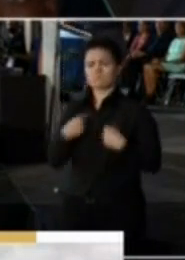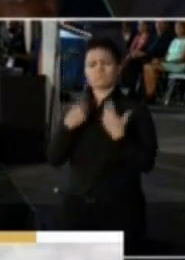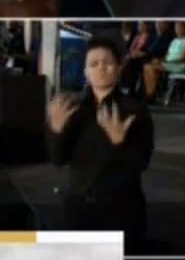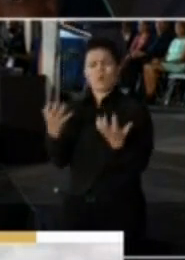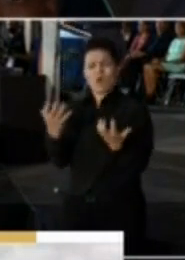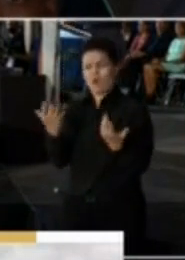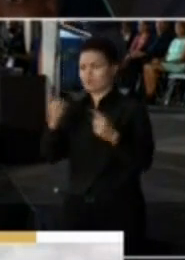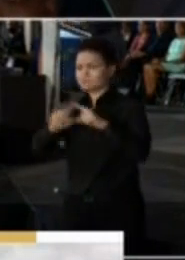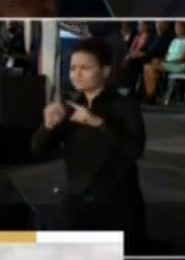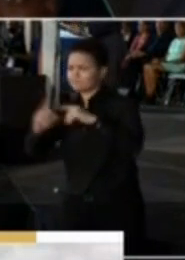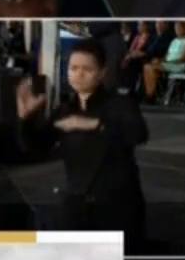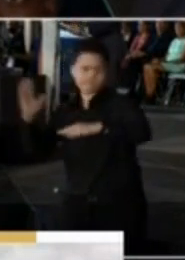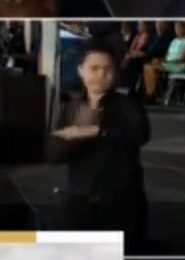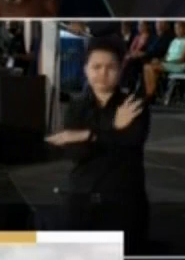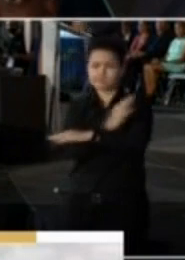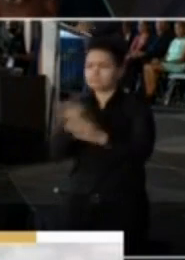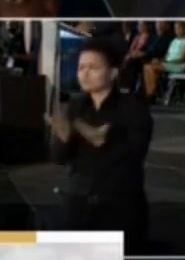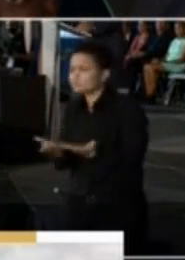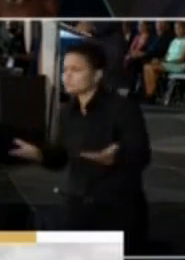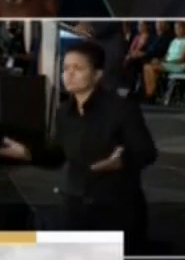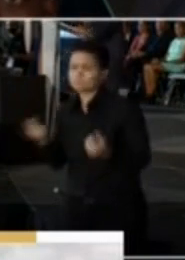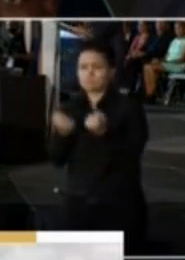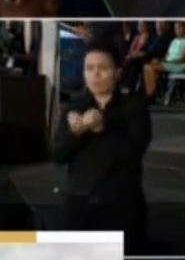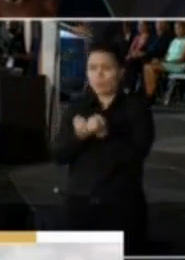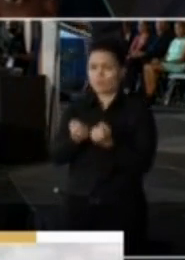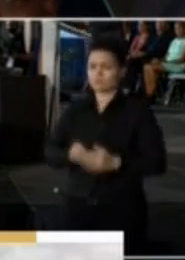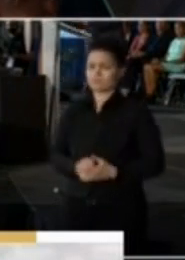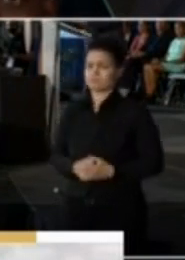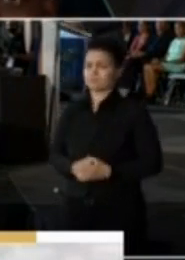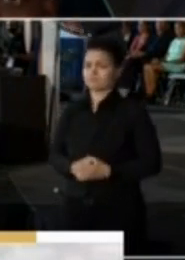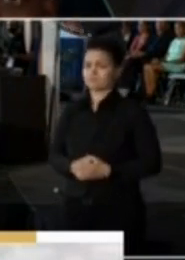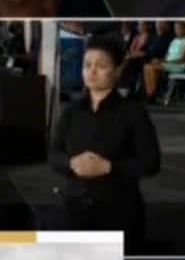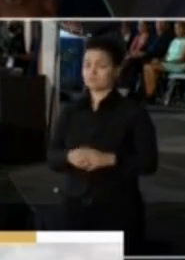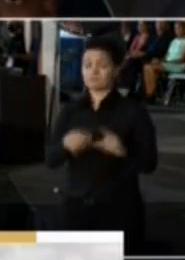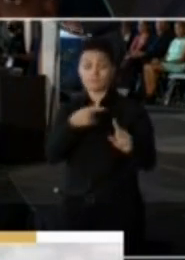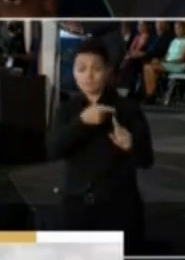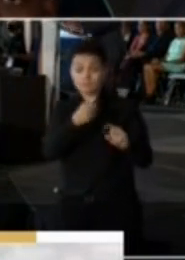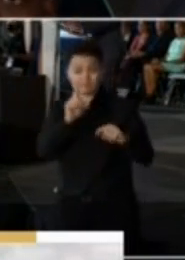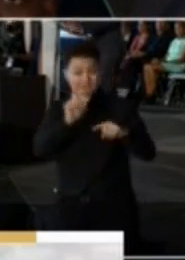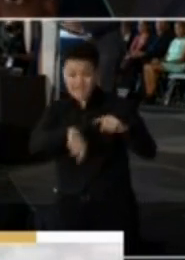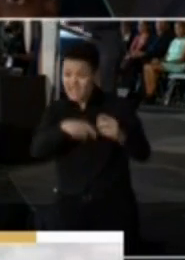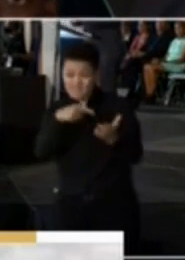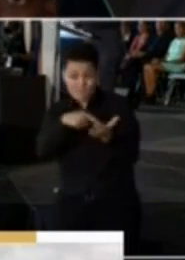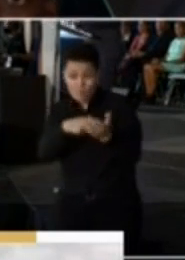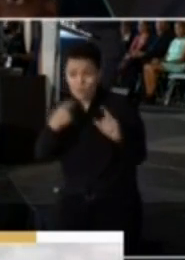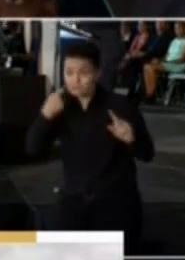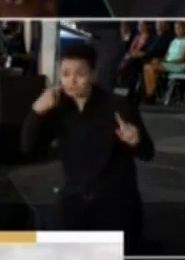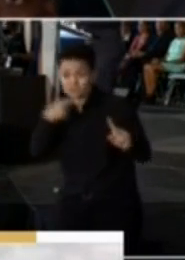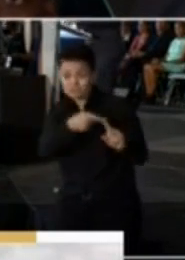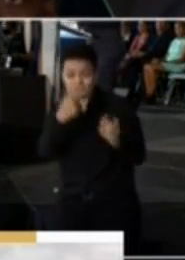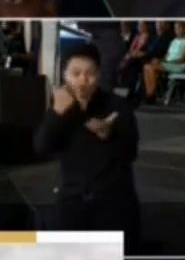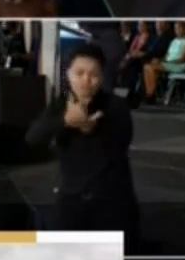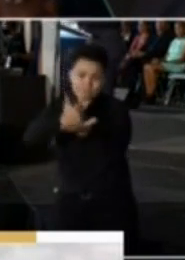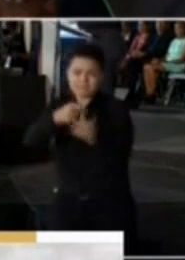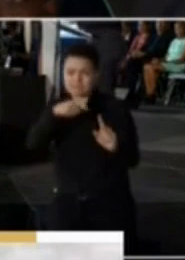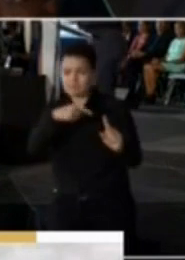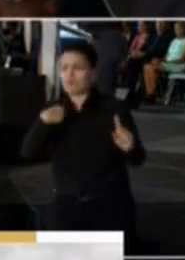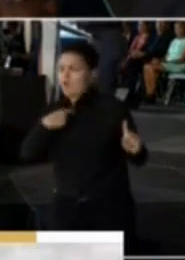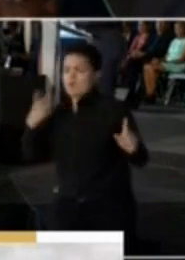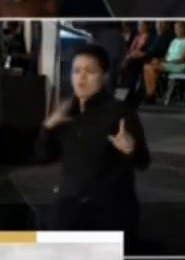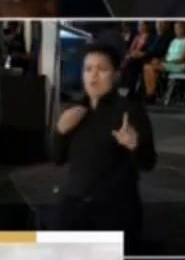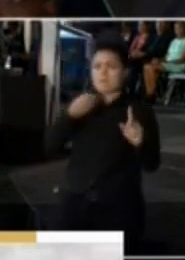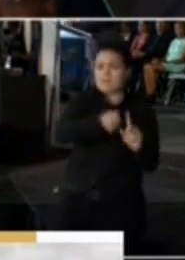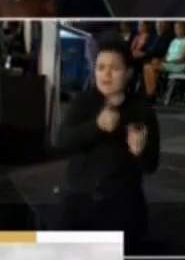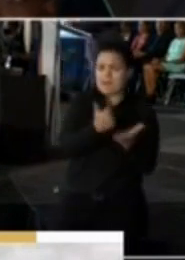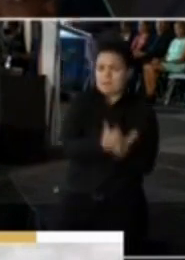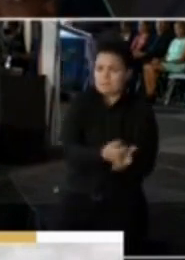covering costs of services when personal finances and insurance fall short, and expanding our mobile response teams to meet